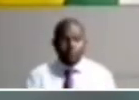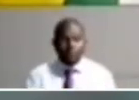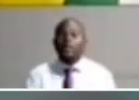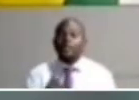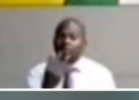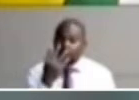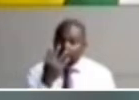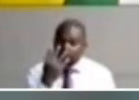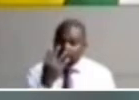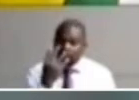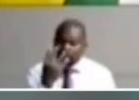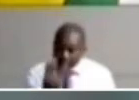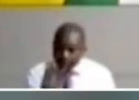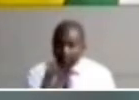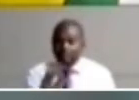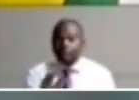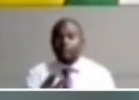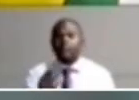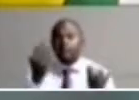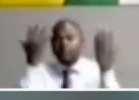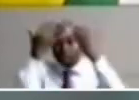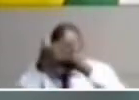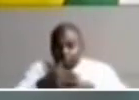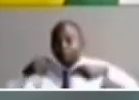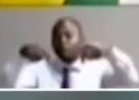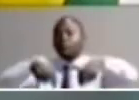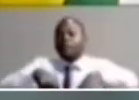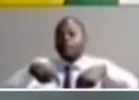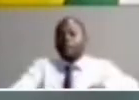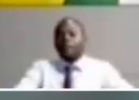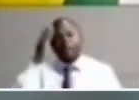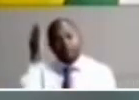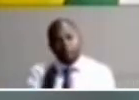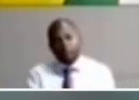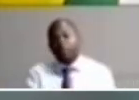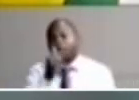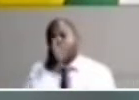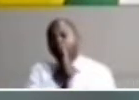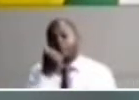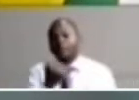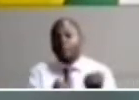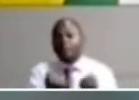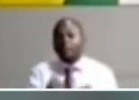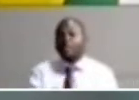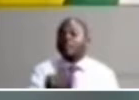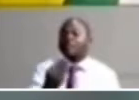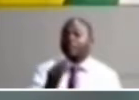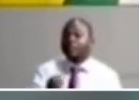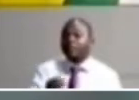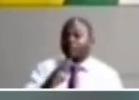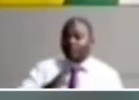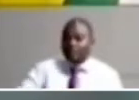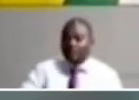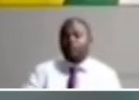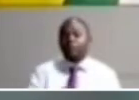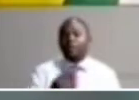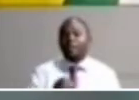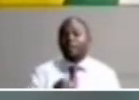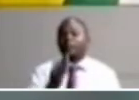Zekiro, Sawa Nya Zekiro, Sanne za usiku, today, the 30th of March